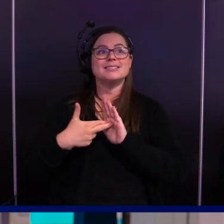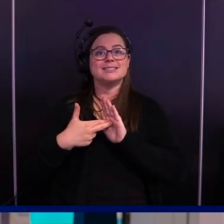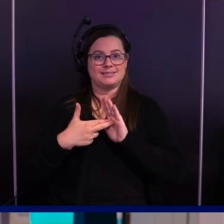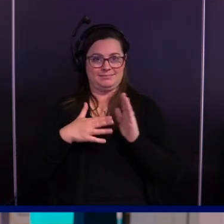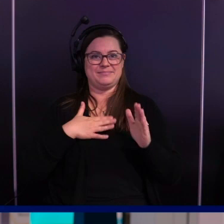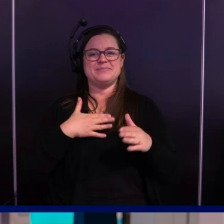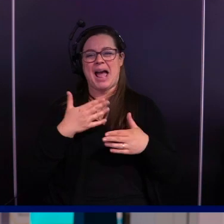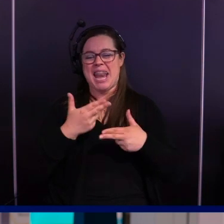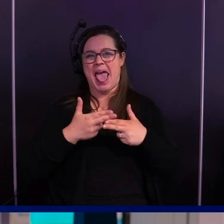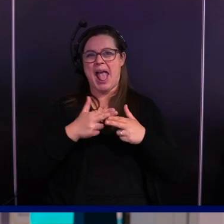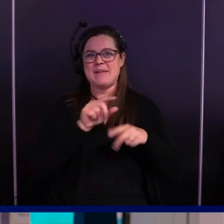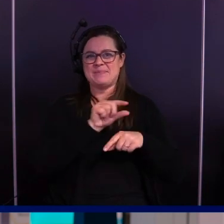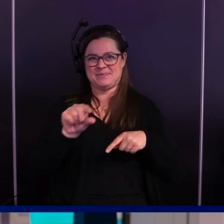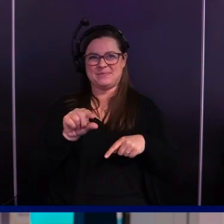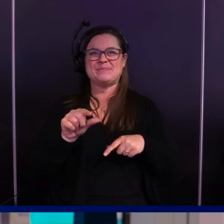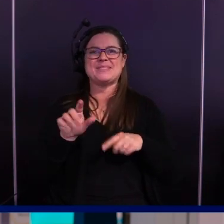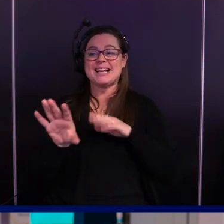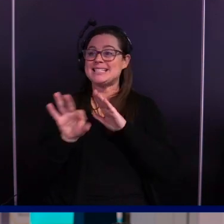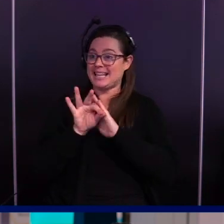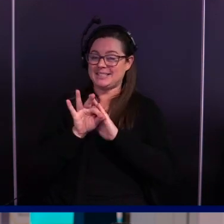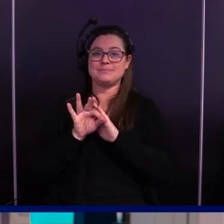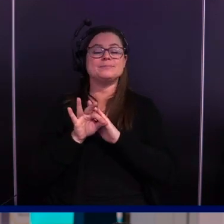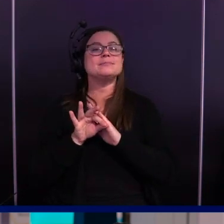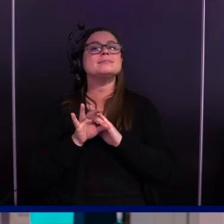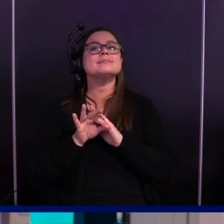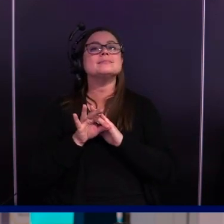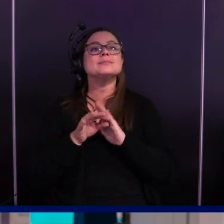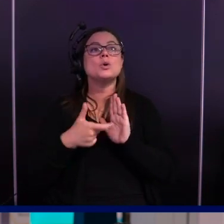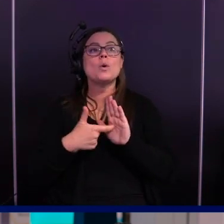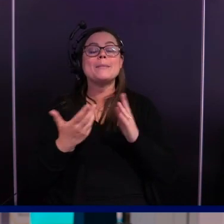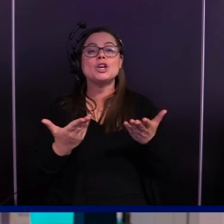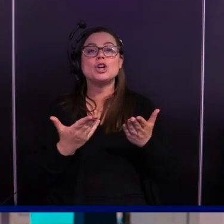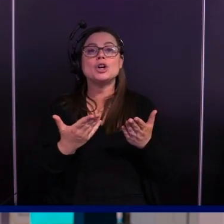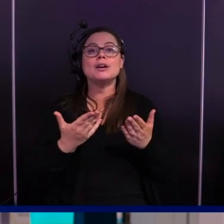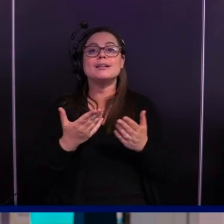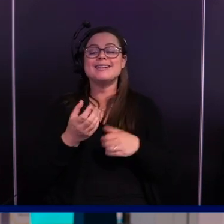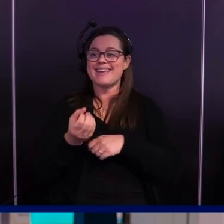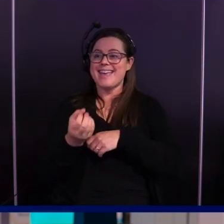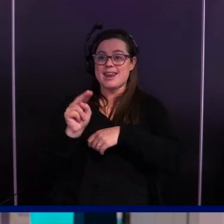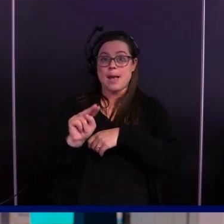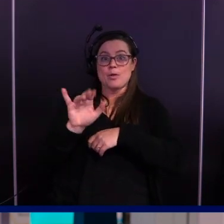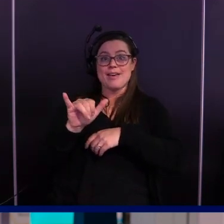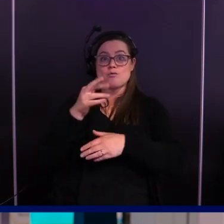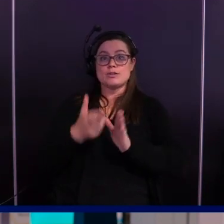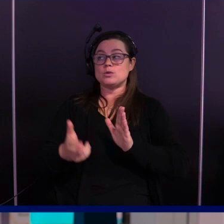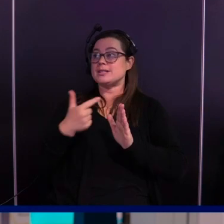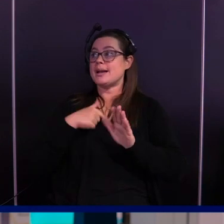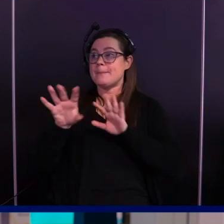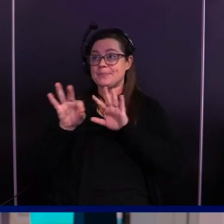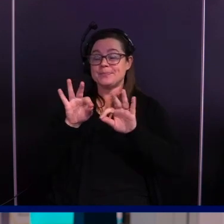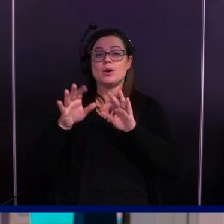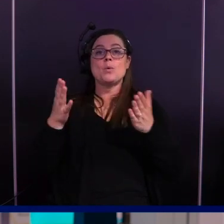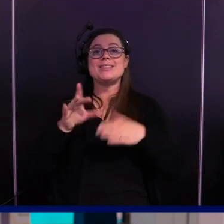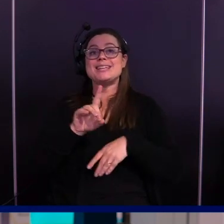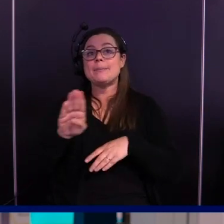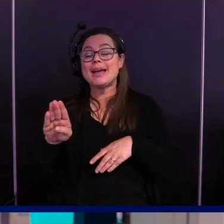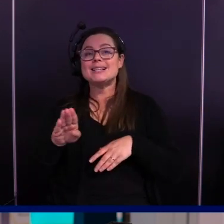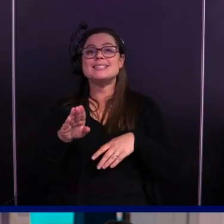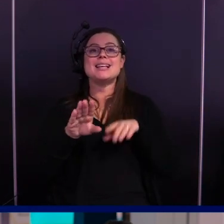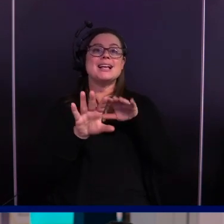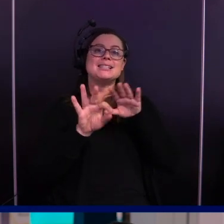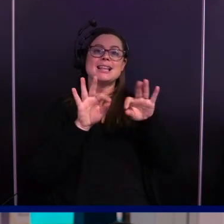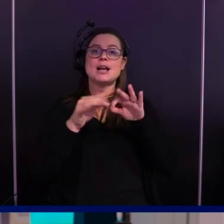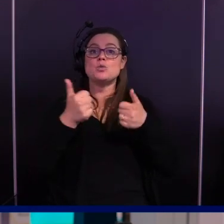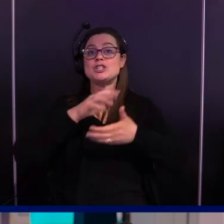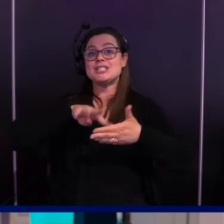selecting here. Here, there are the requirement here, like a named resource. Here, I can select the database. I can select like what